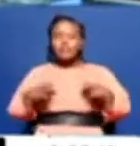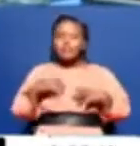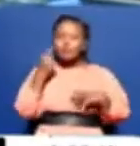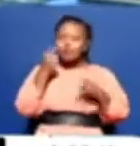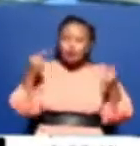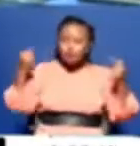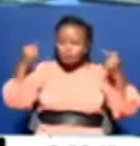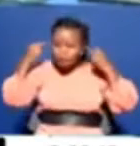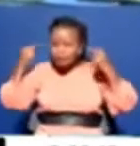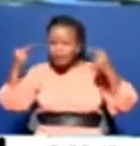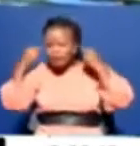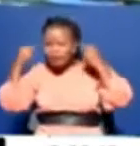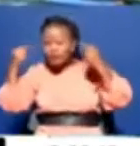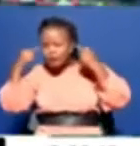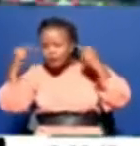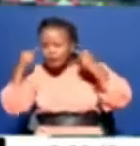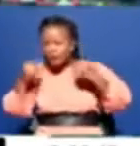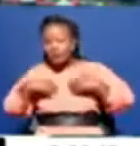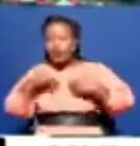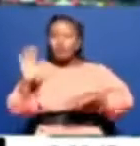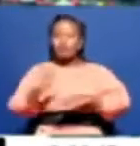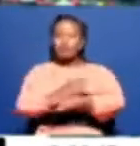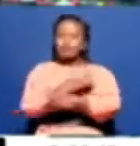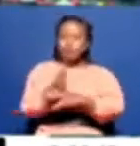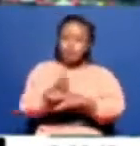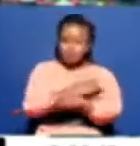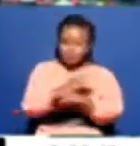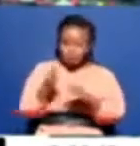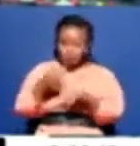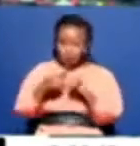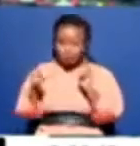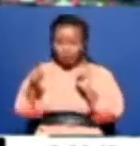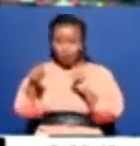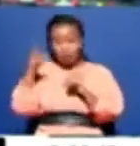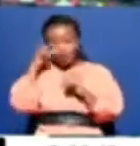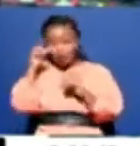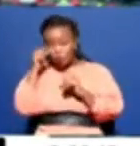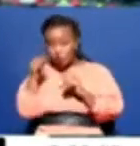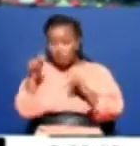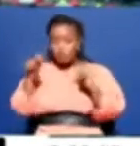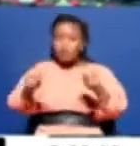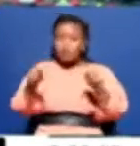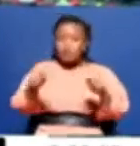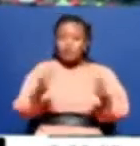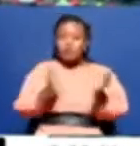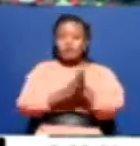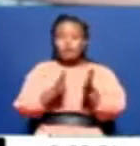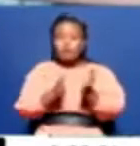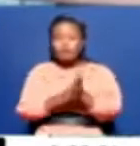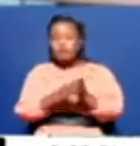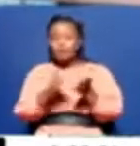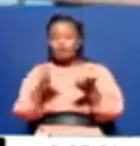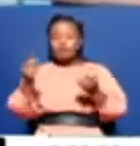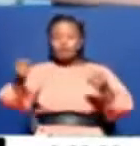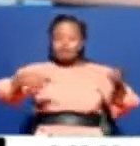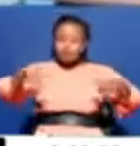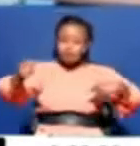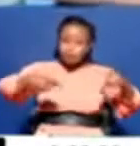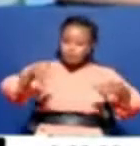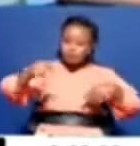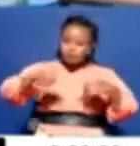of Taarab music while at it. Today, she's welcoming best wishes from Kenyans celebrating their mothers. Leo kiwa